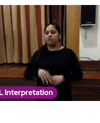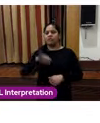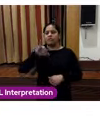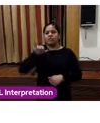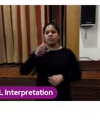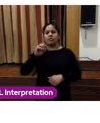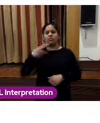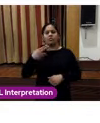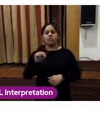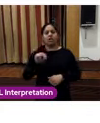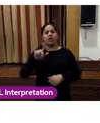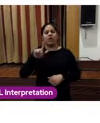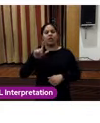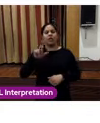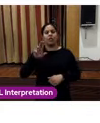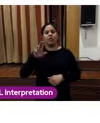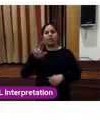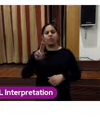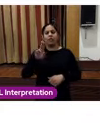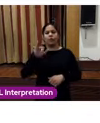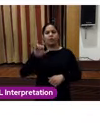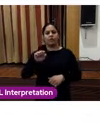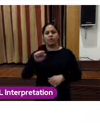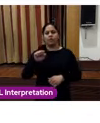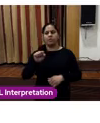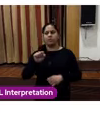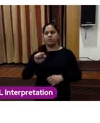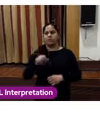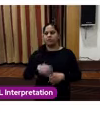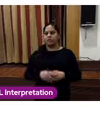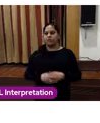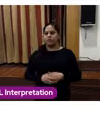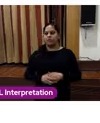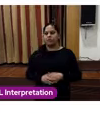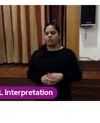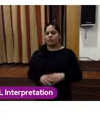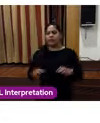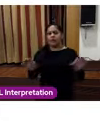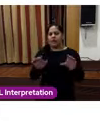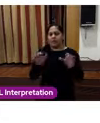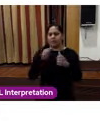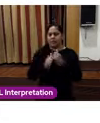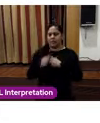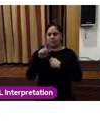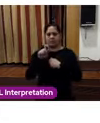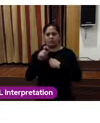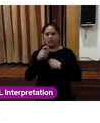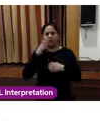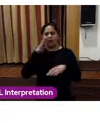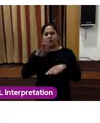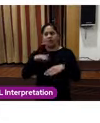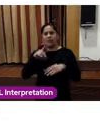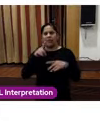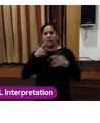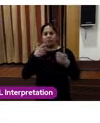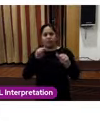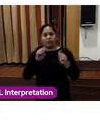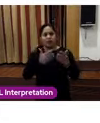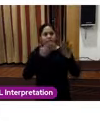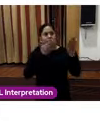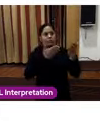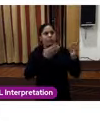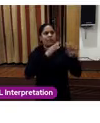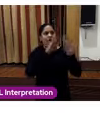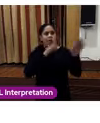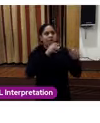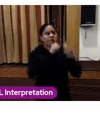twice, most recently in November. I know it's failed in the Senate in January as well as November of